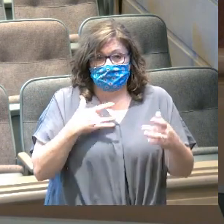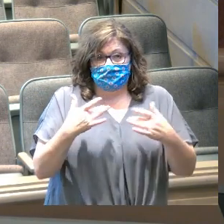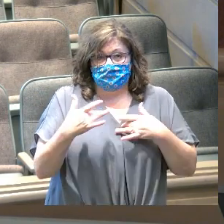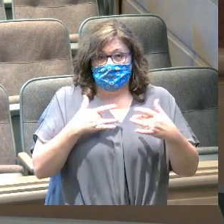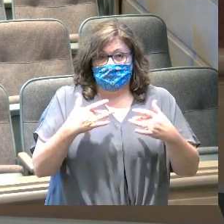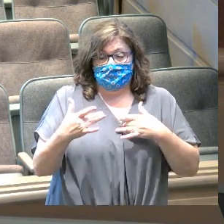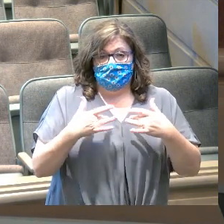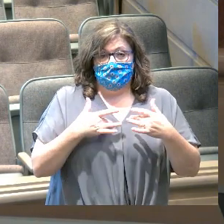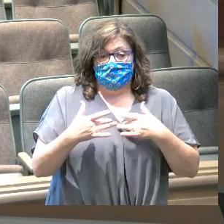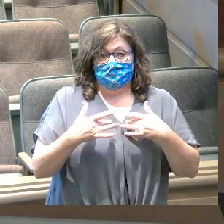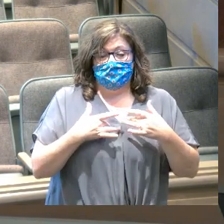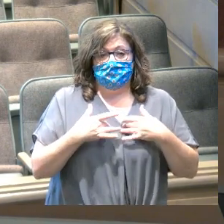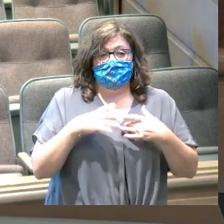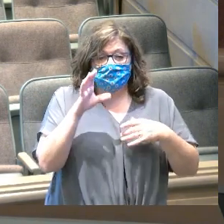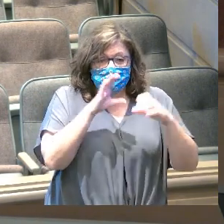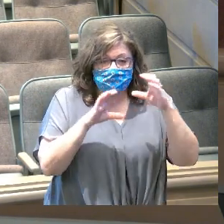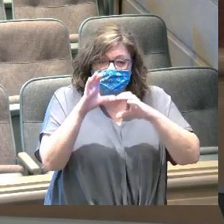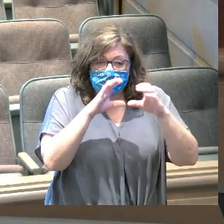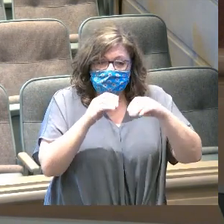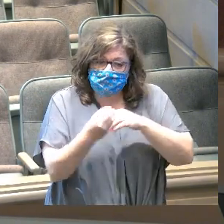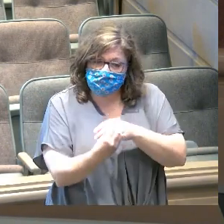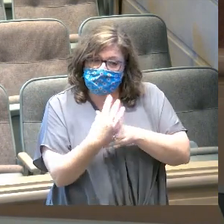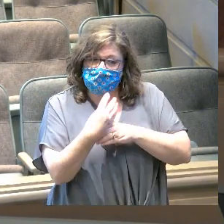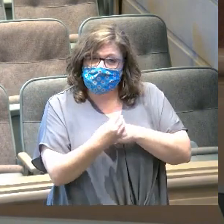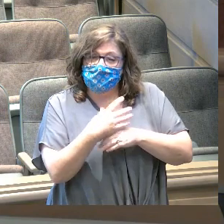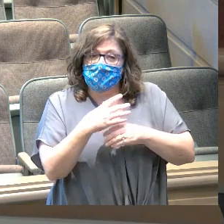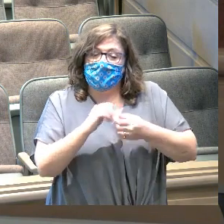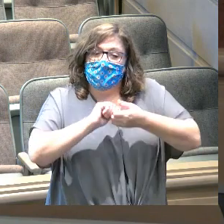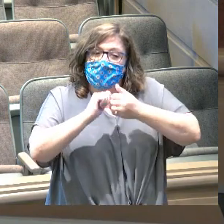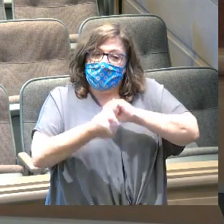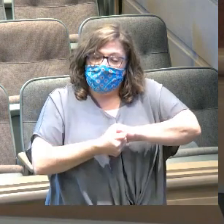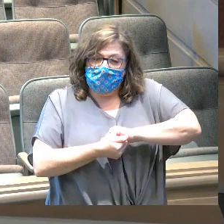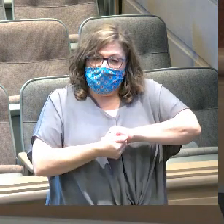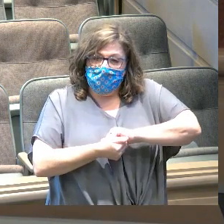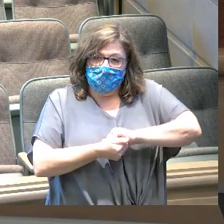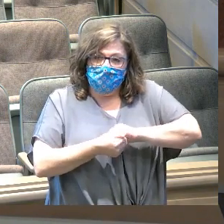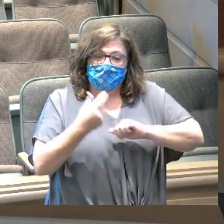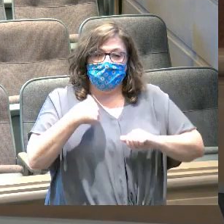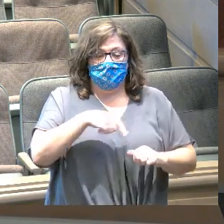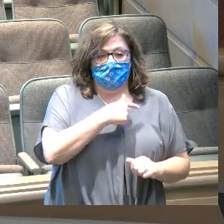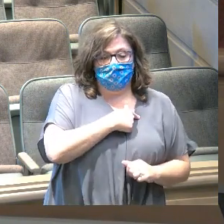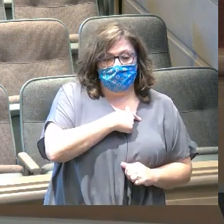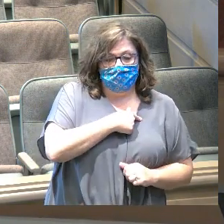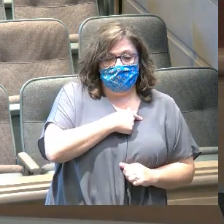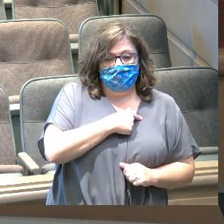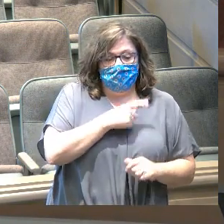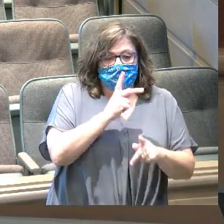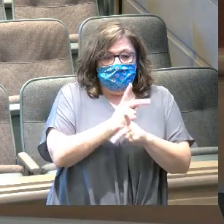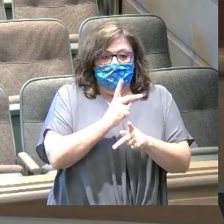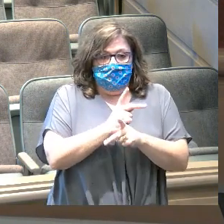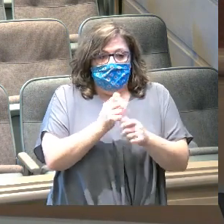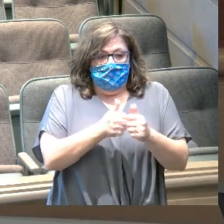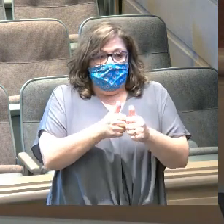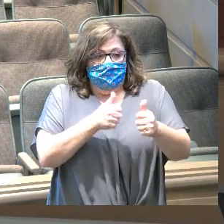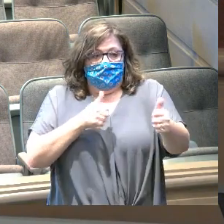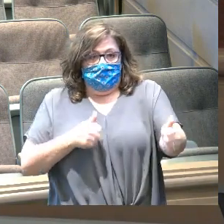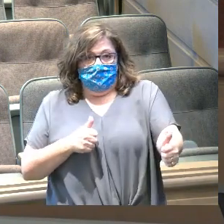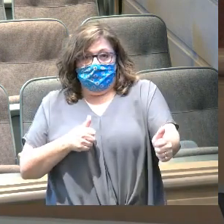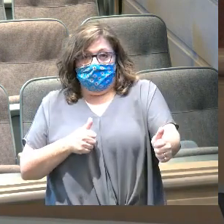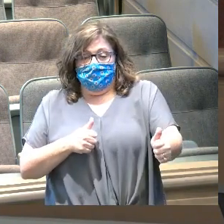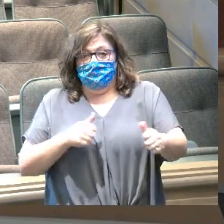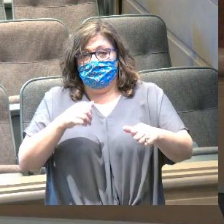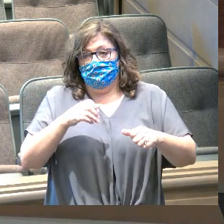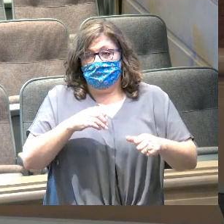concern, sought some guidance on how you implement social distancing and other precautions